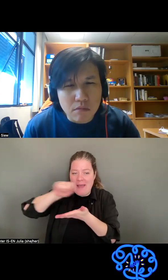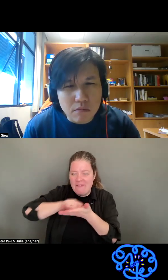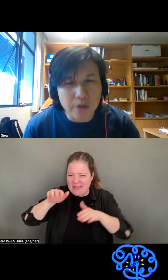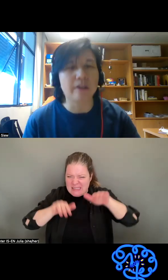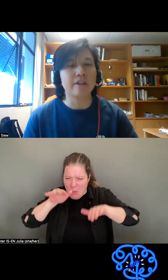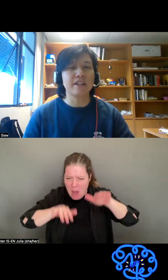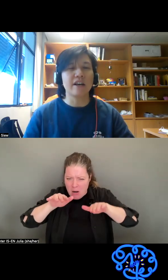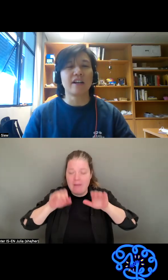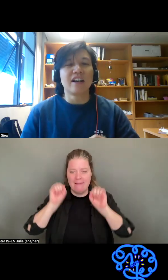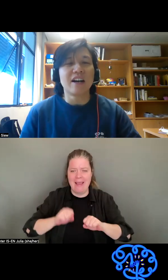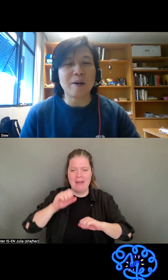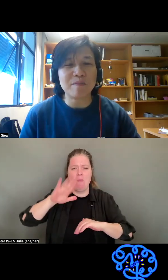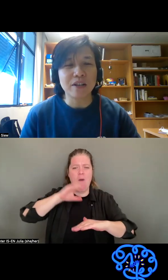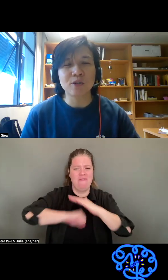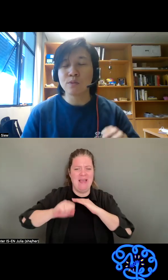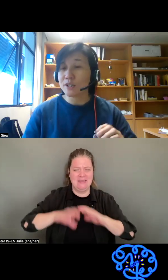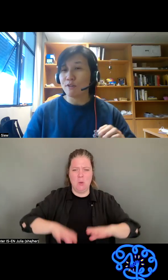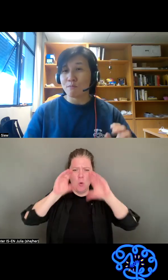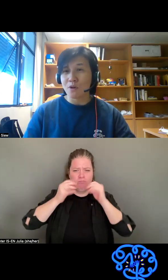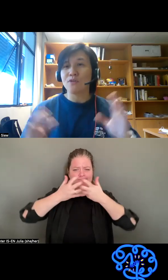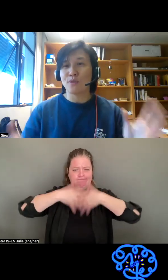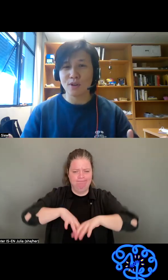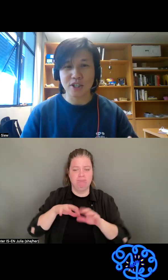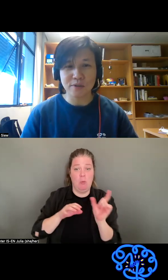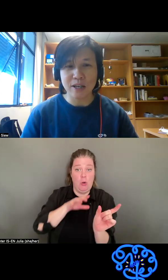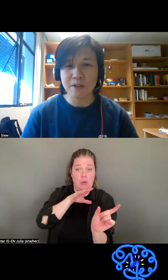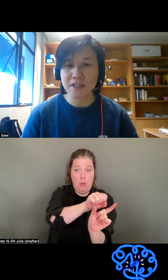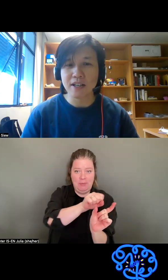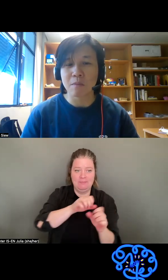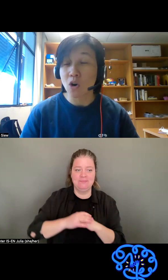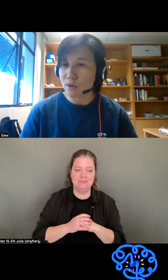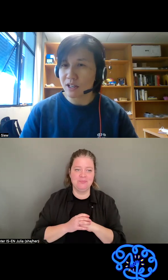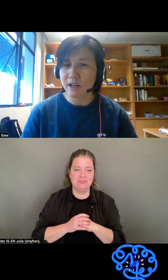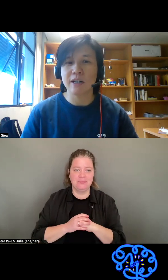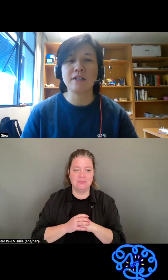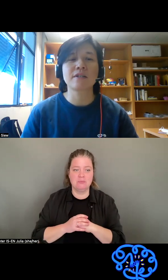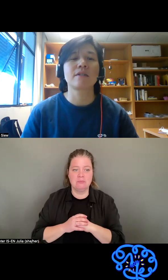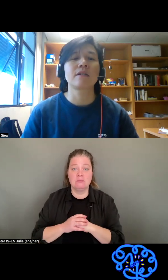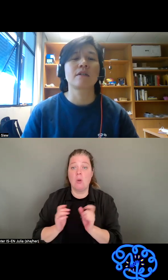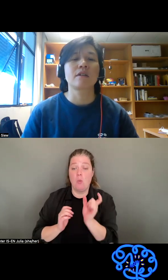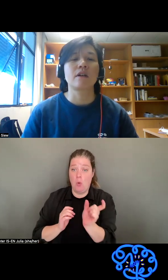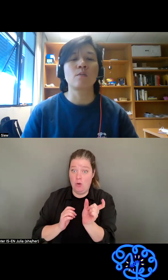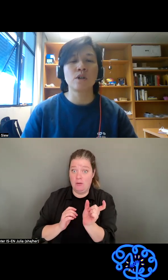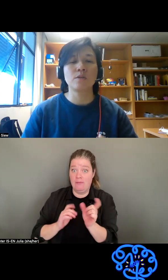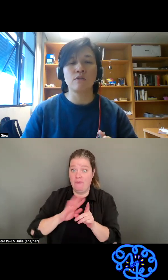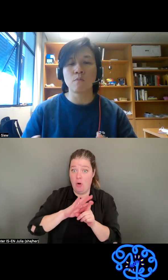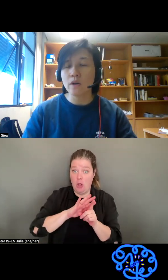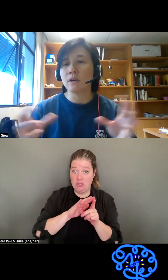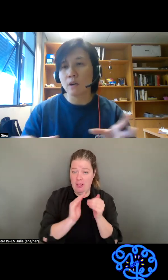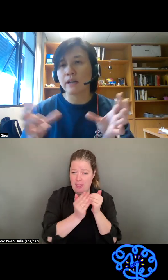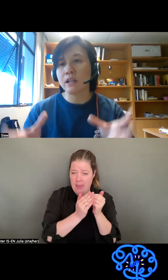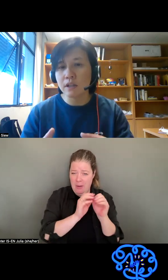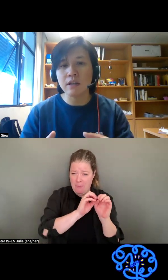Mm. Okay, I already said that. And so words with more phonological neighbors are more quickly recognized, and words with